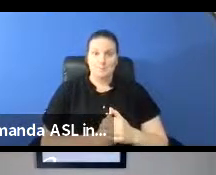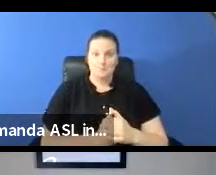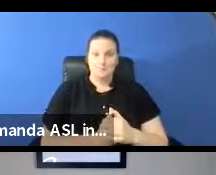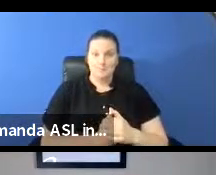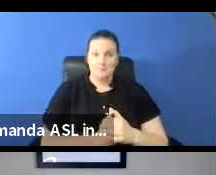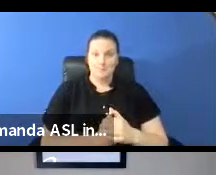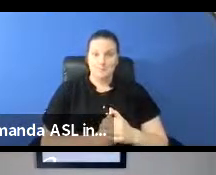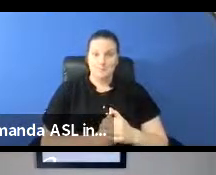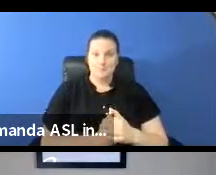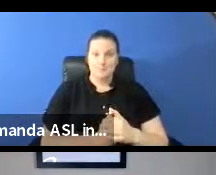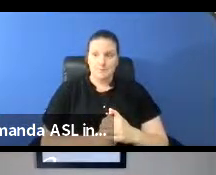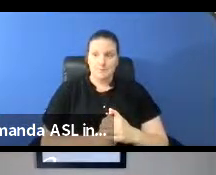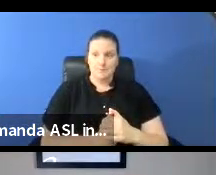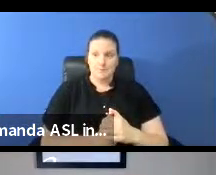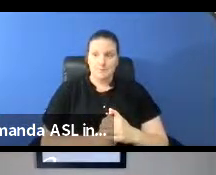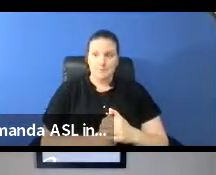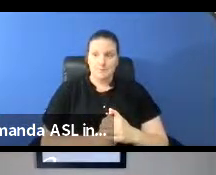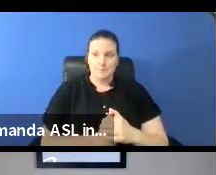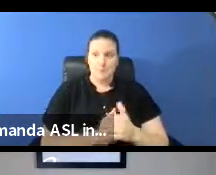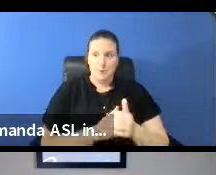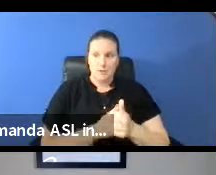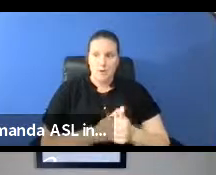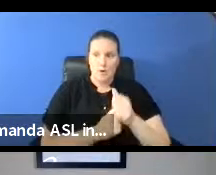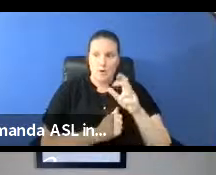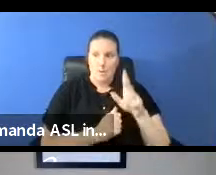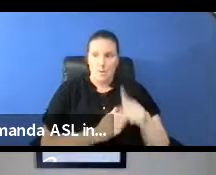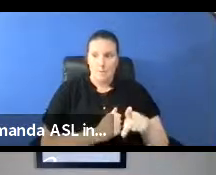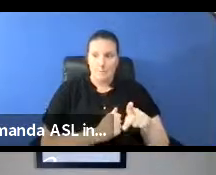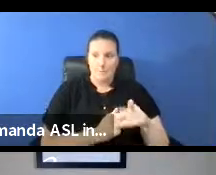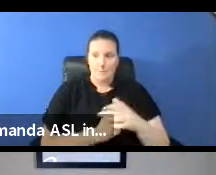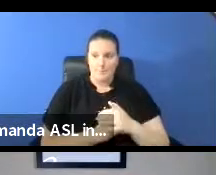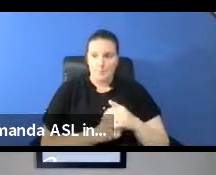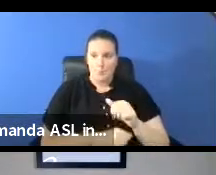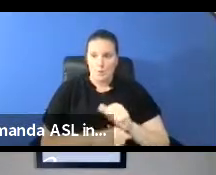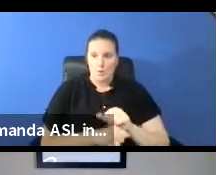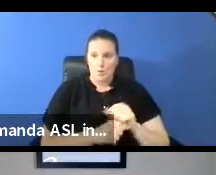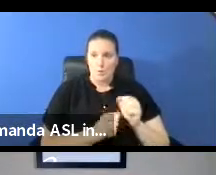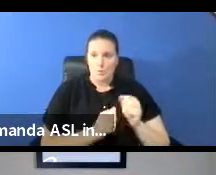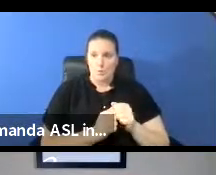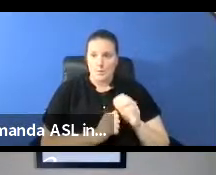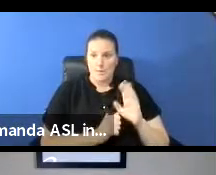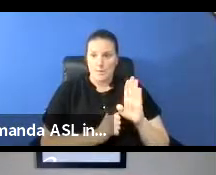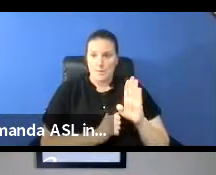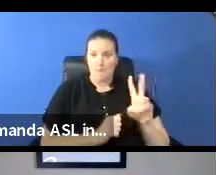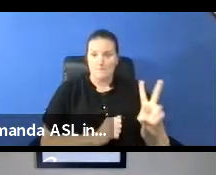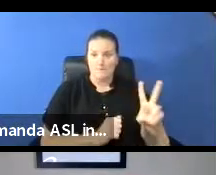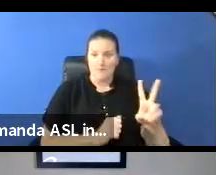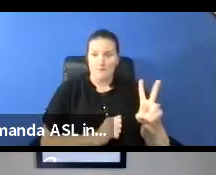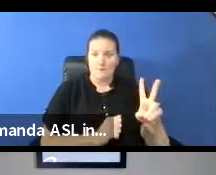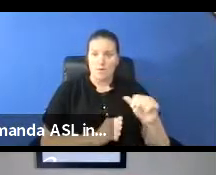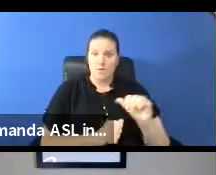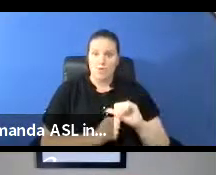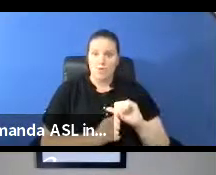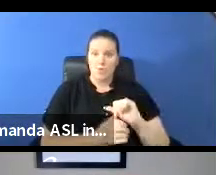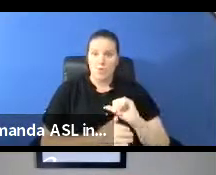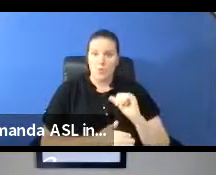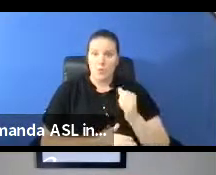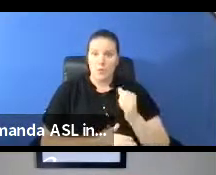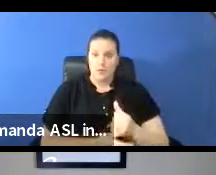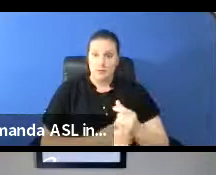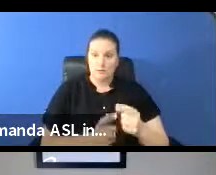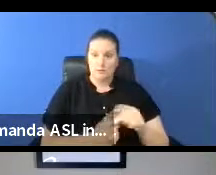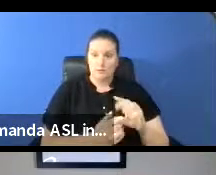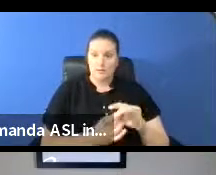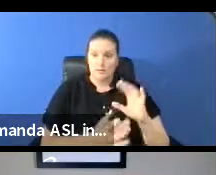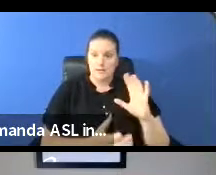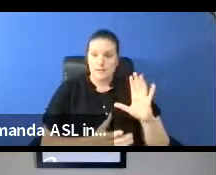One follow-up on that is, are you also working with the Bonneville authorities about the release?